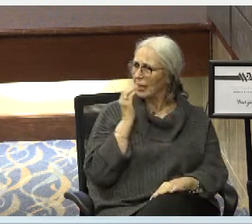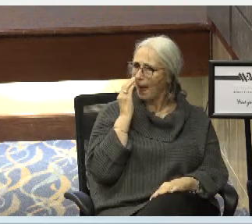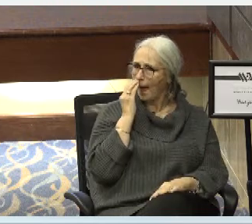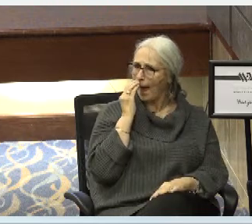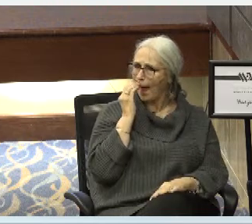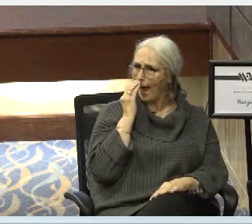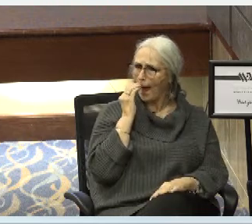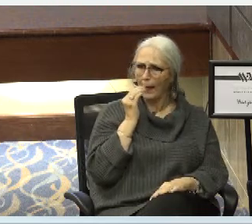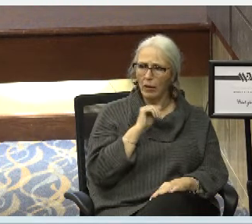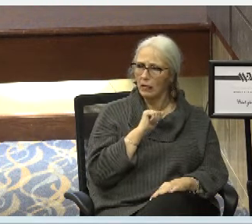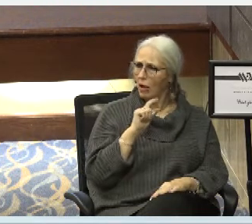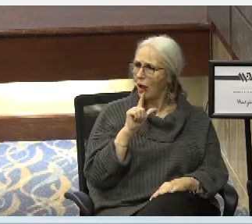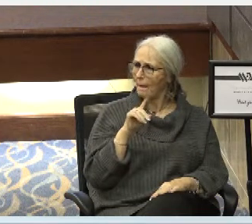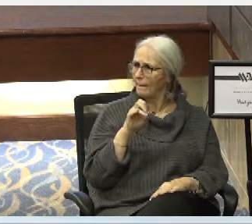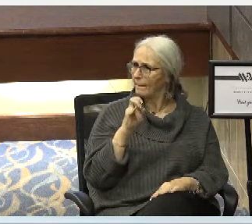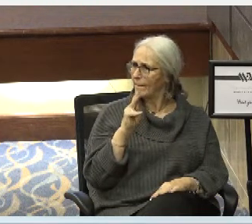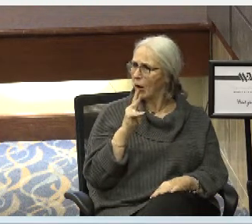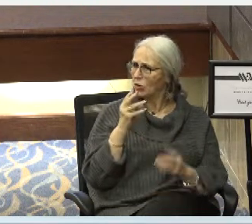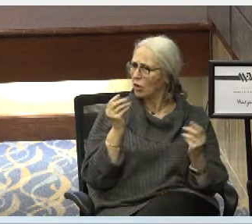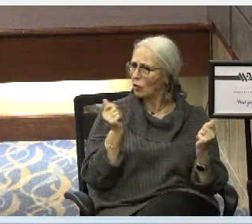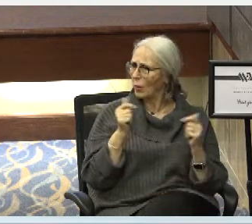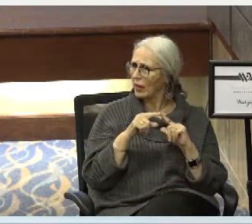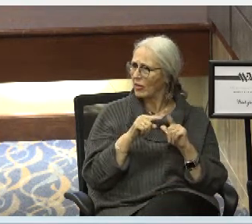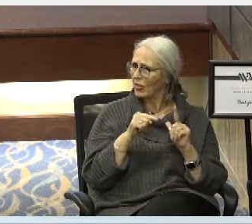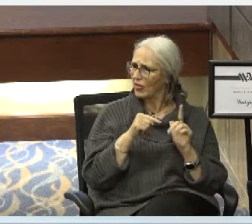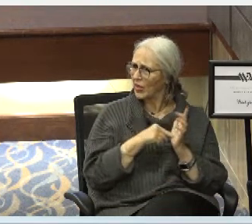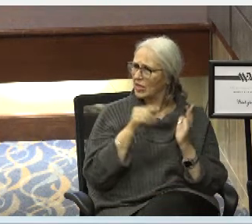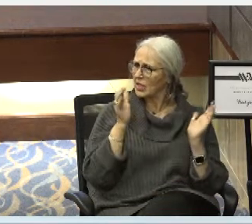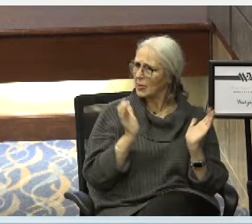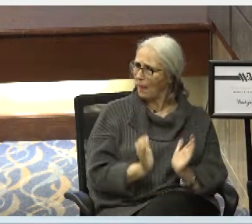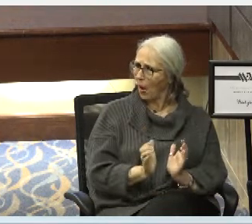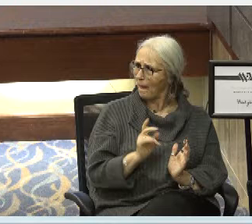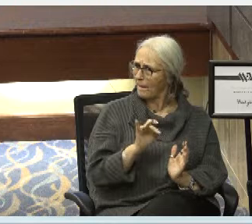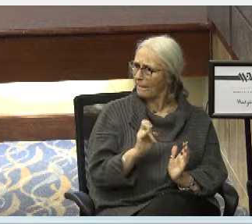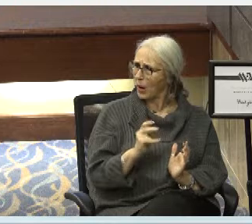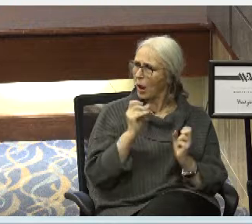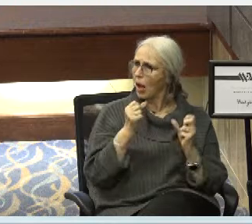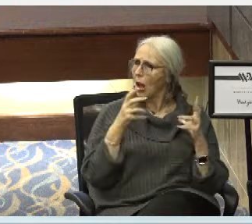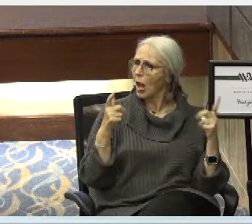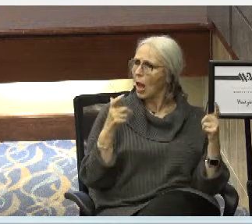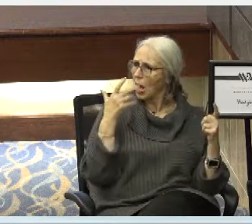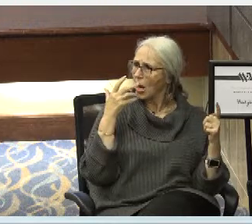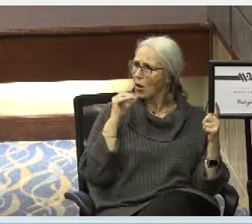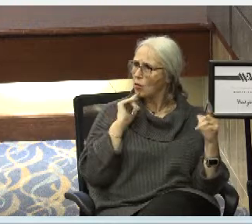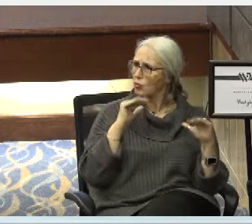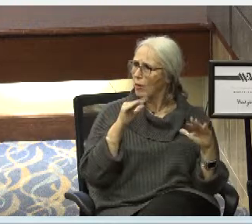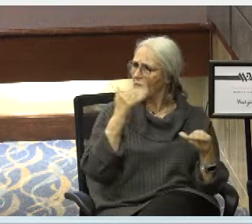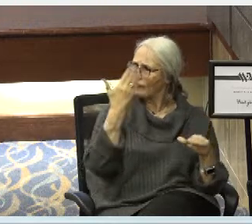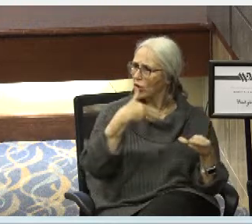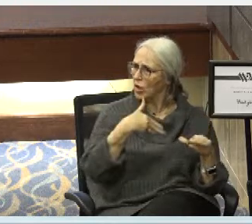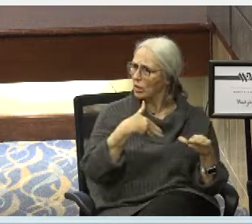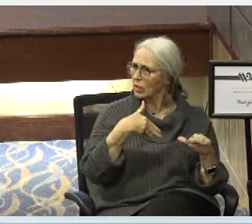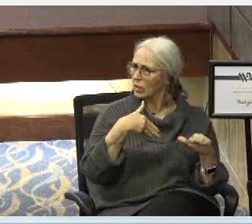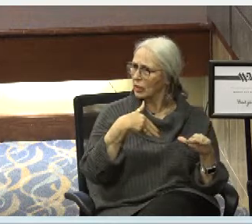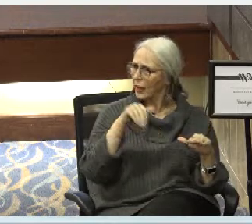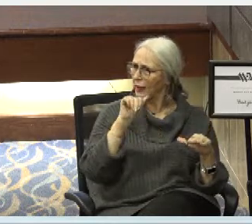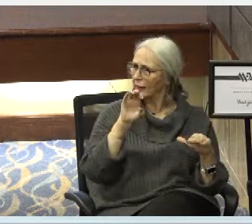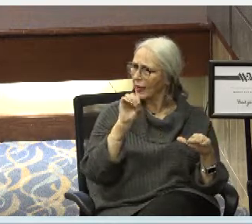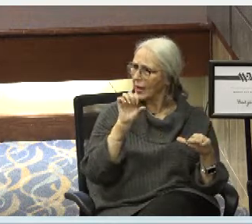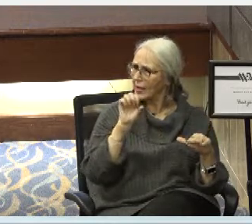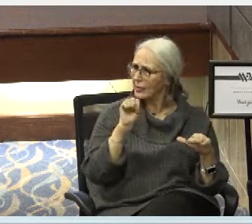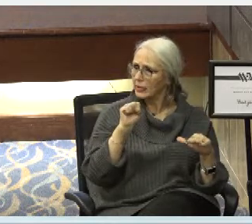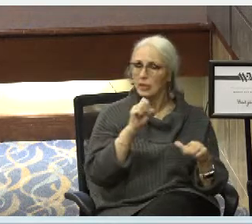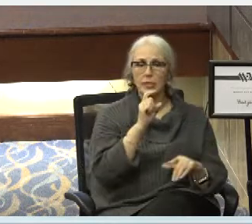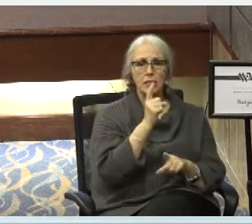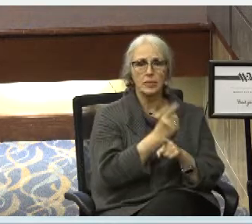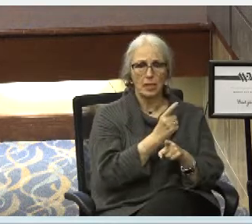all the parkland's going away. This is only a small part, and there'll be a lot of riverfront access for folks. Okay. Yes,